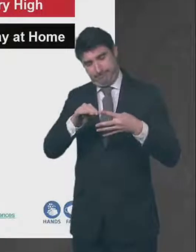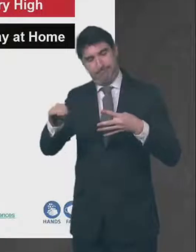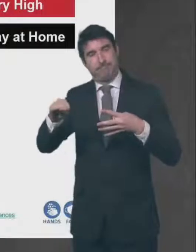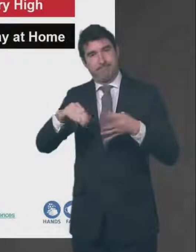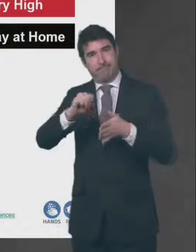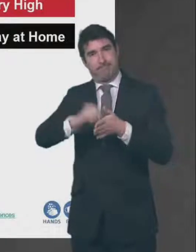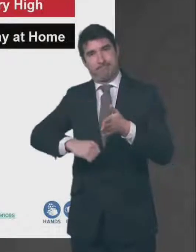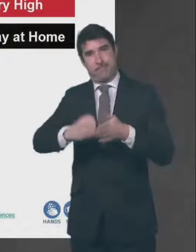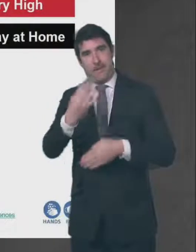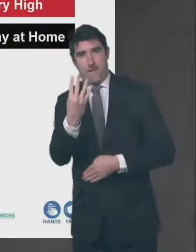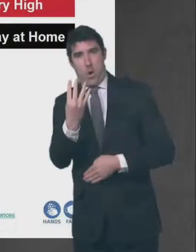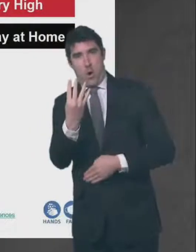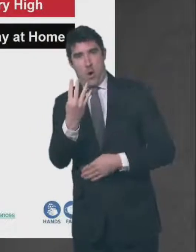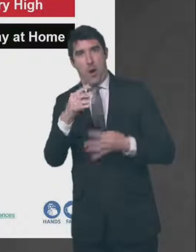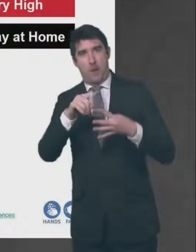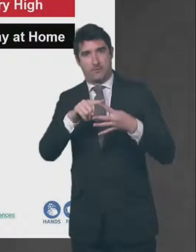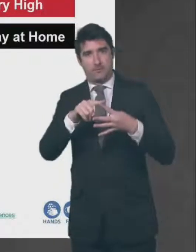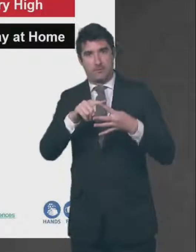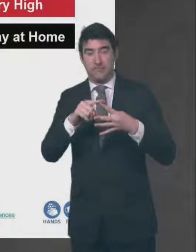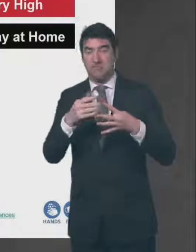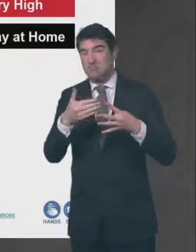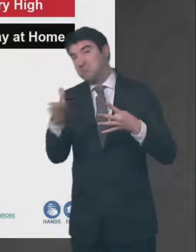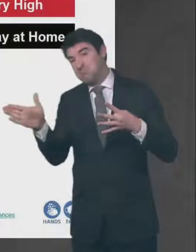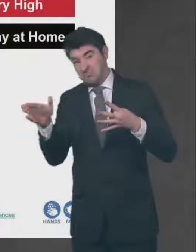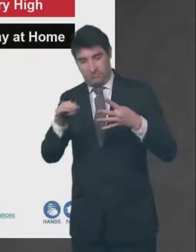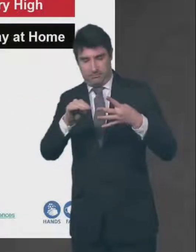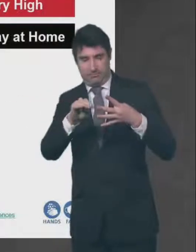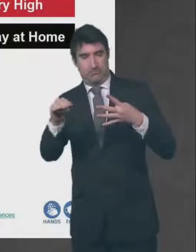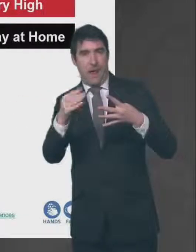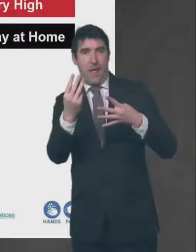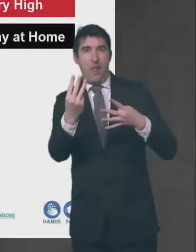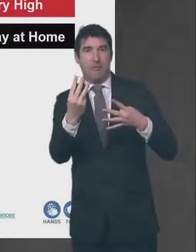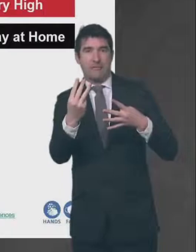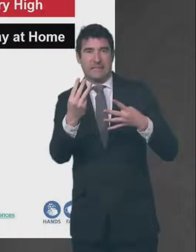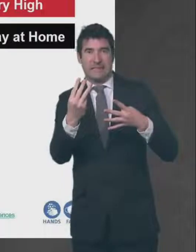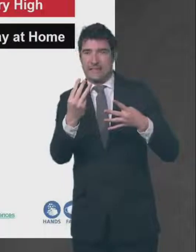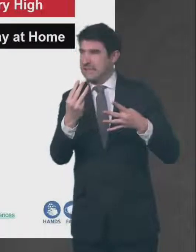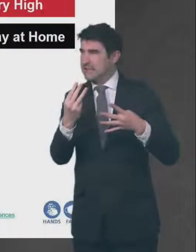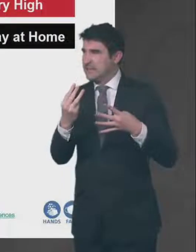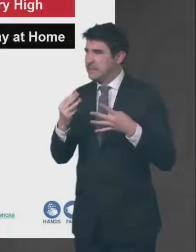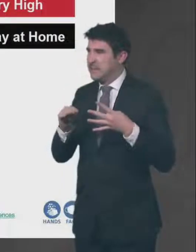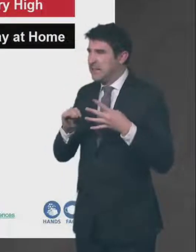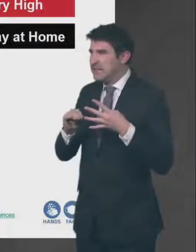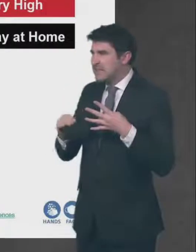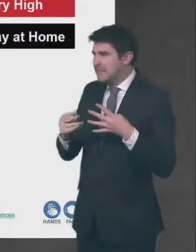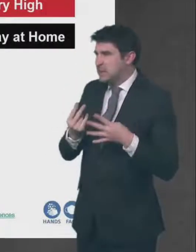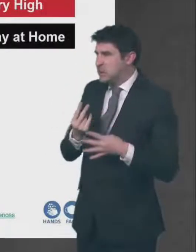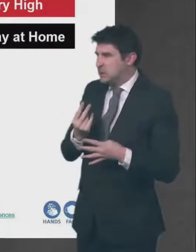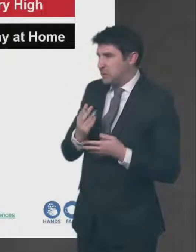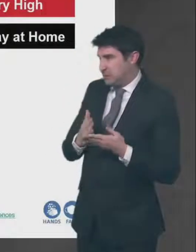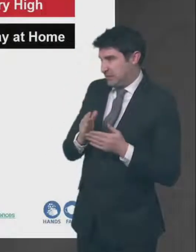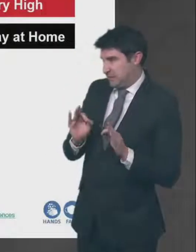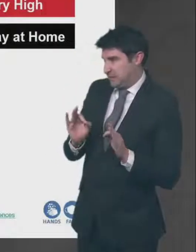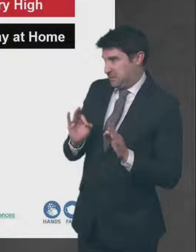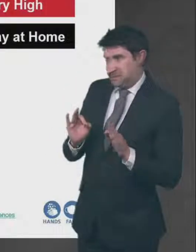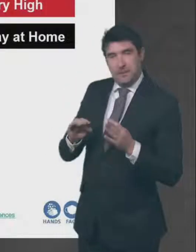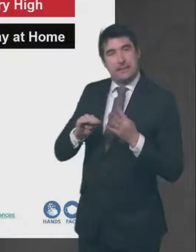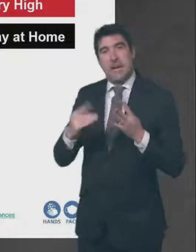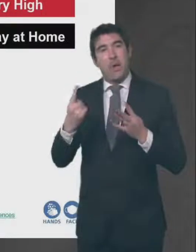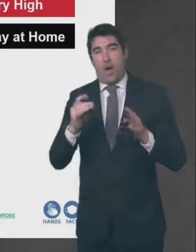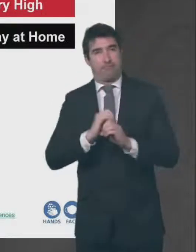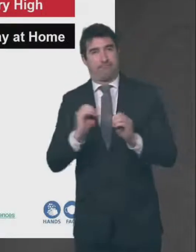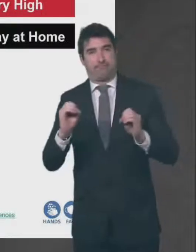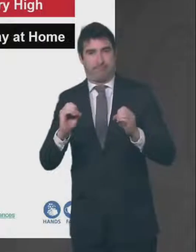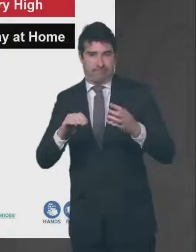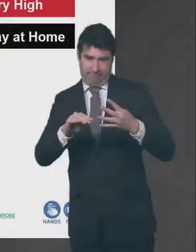almost nowhere now left in tier 2. So it's a national lockdown. Tier 1. So you can see,